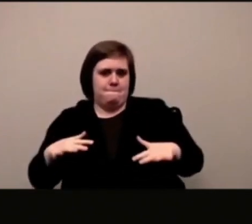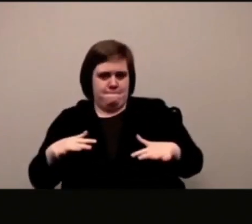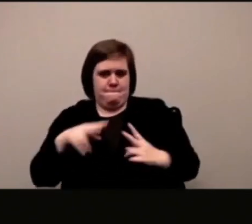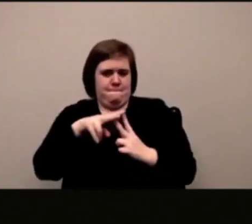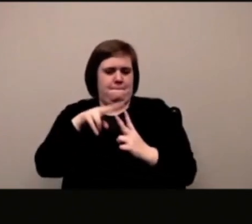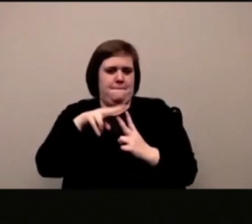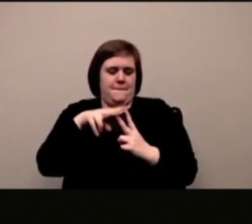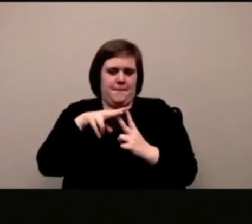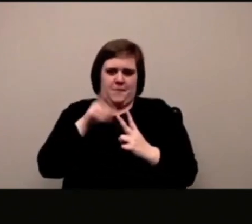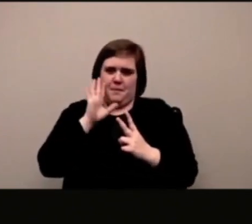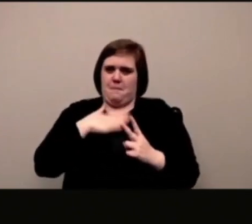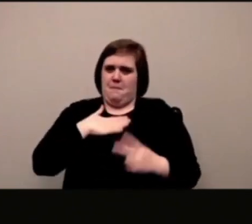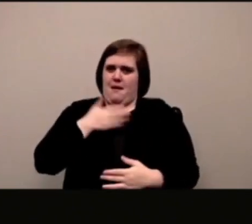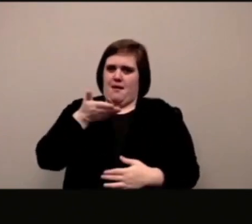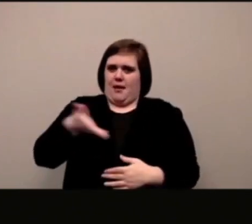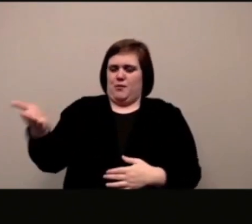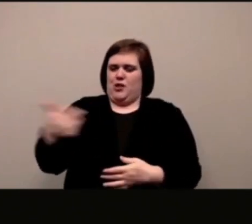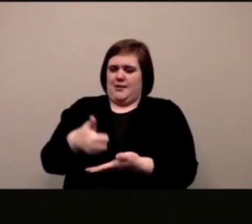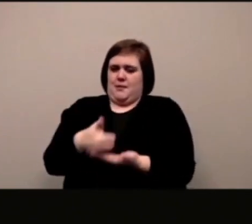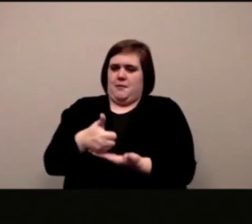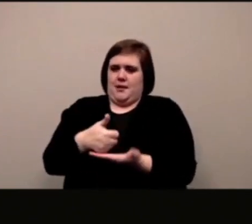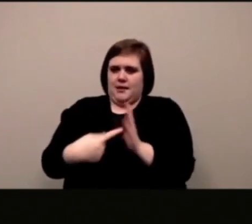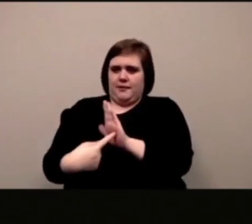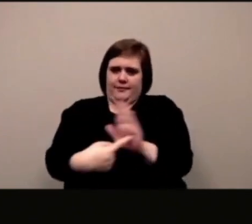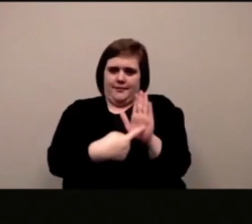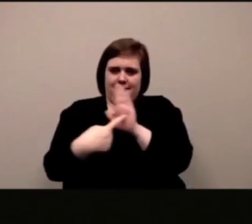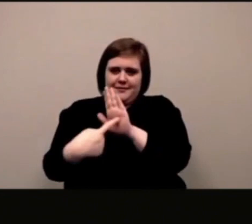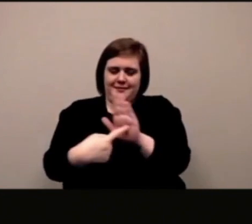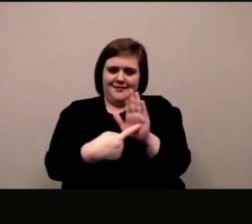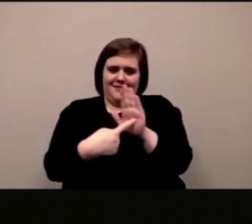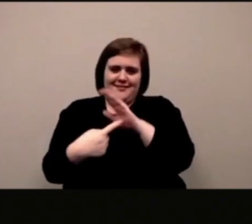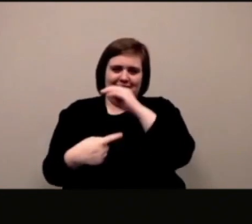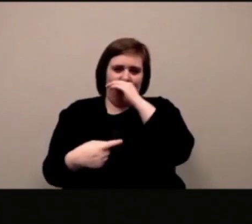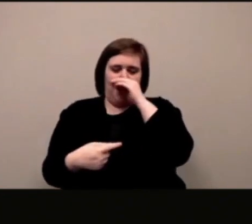I think my objects helped me sort of express.